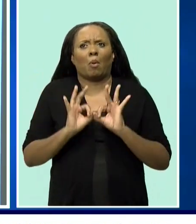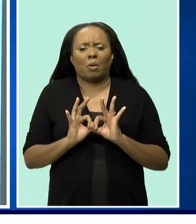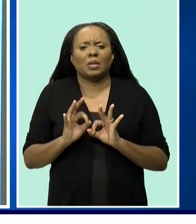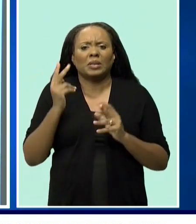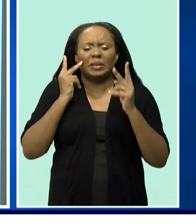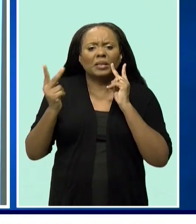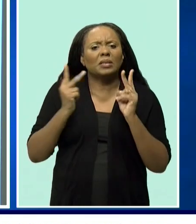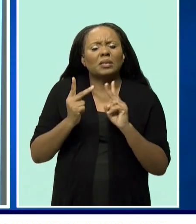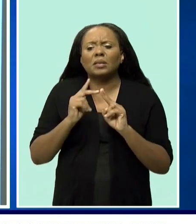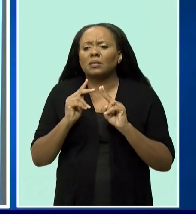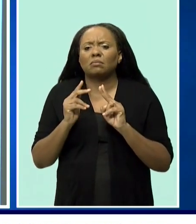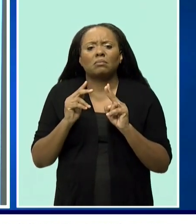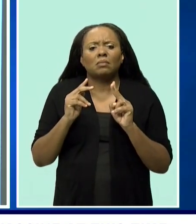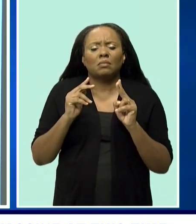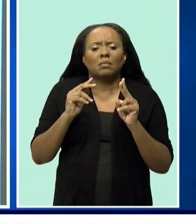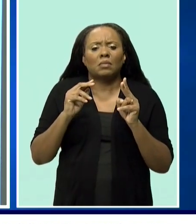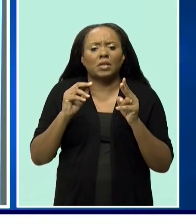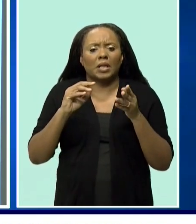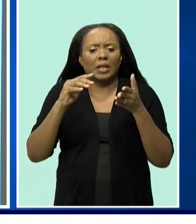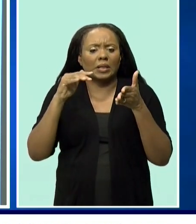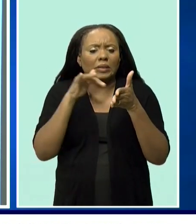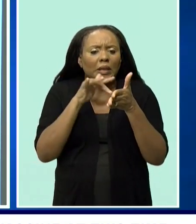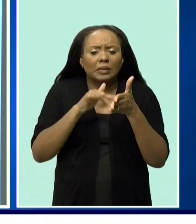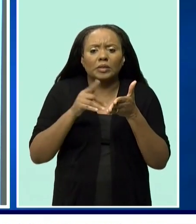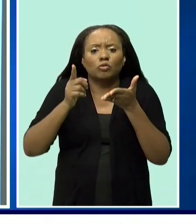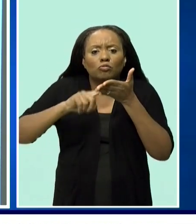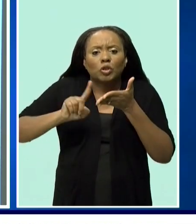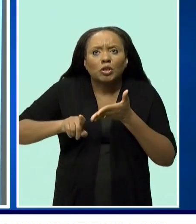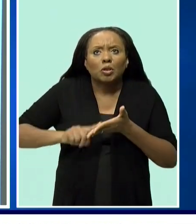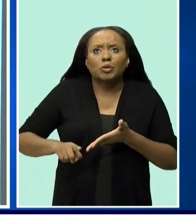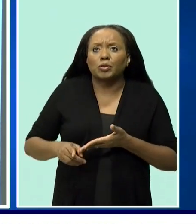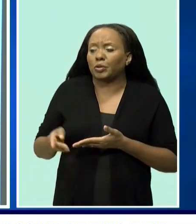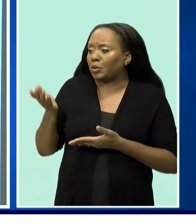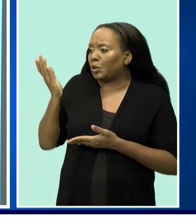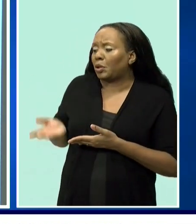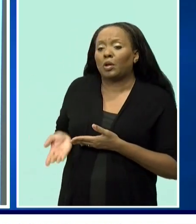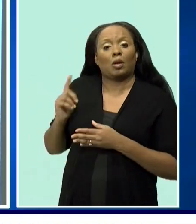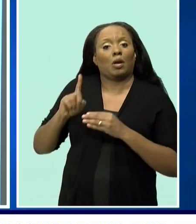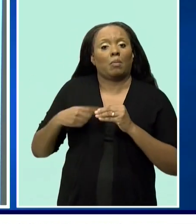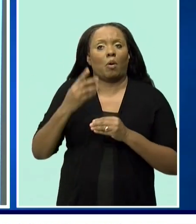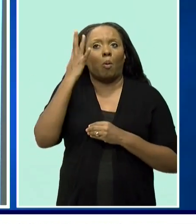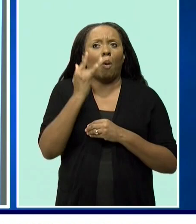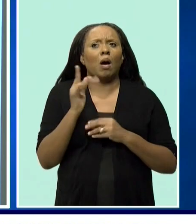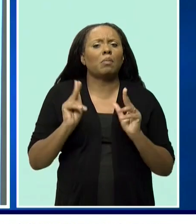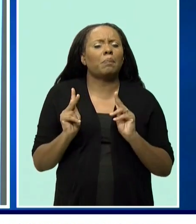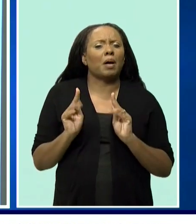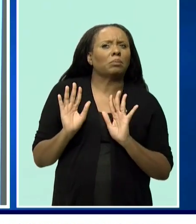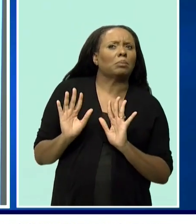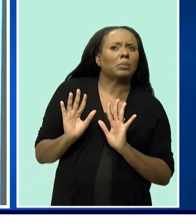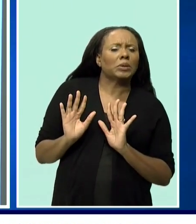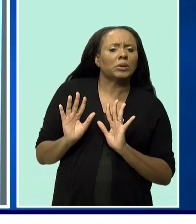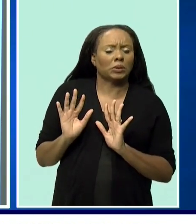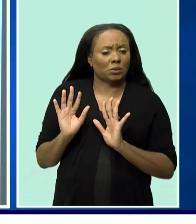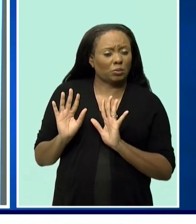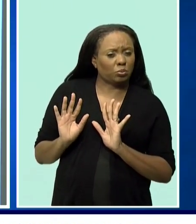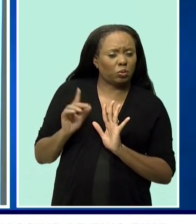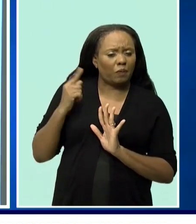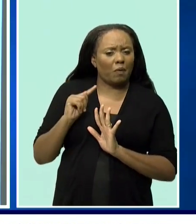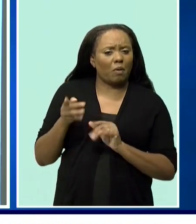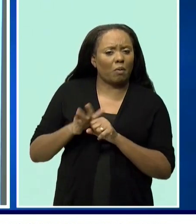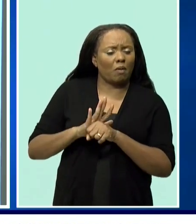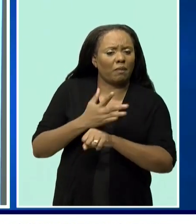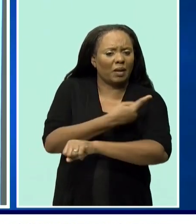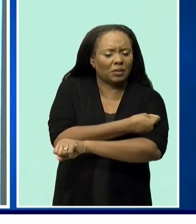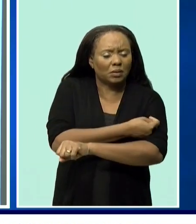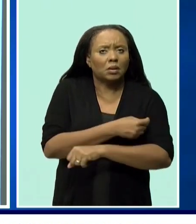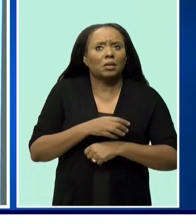studies. The Vaccine Hesitancy Index was developed in association with UNICEF specifically for this purpose, because we wanted to be able to